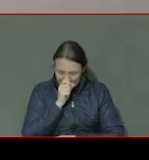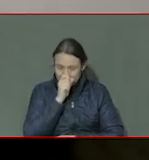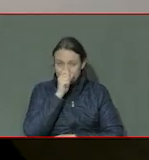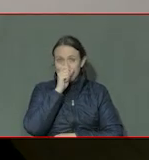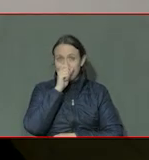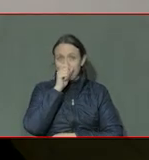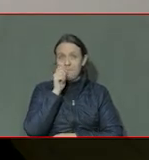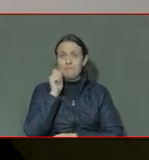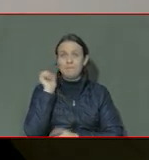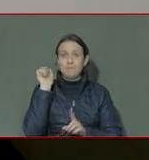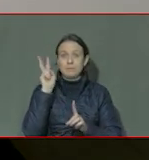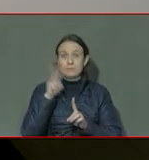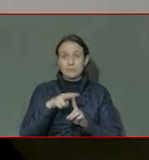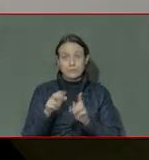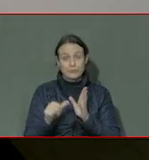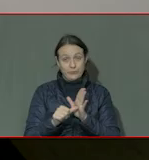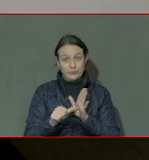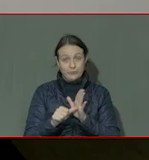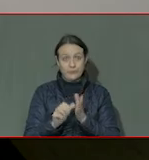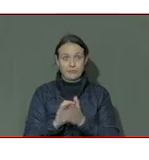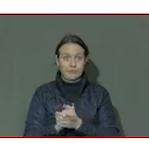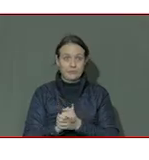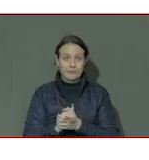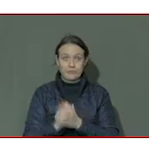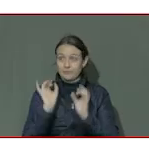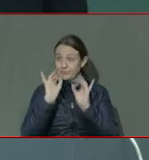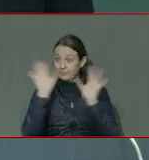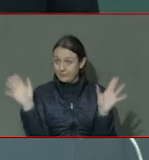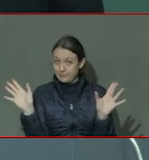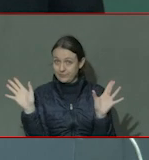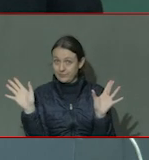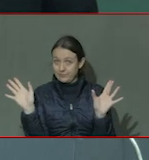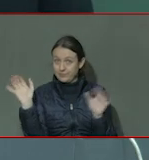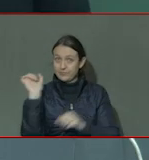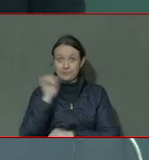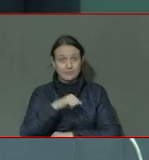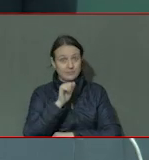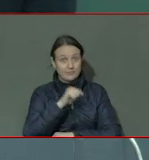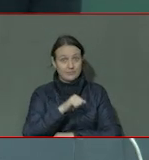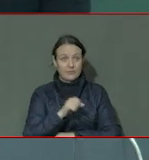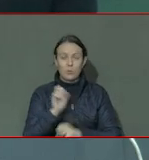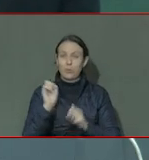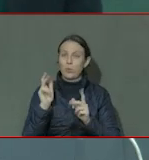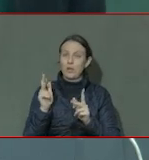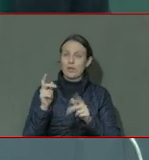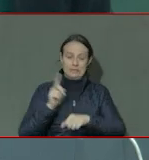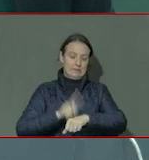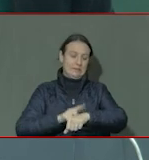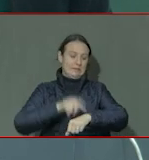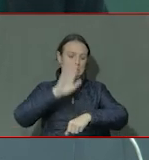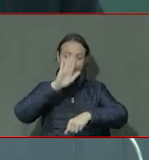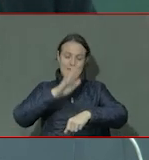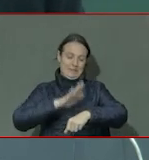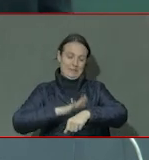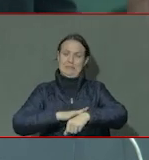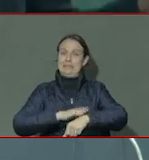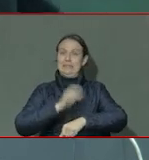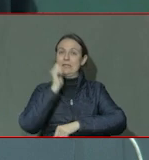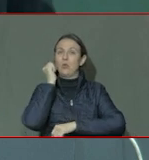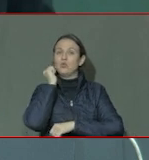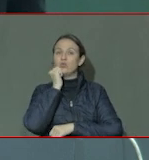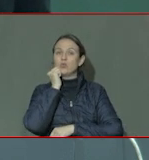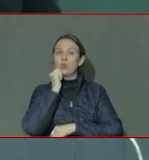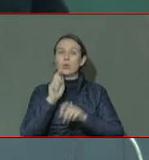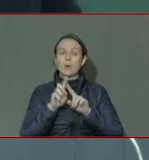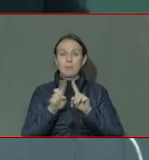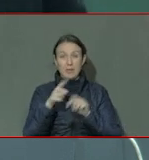Application, very important. Is it clear, ladies and gentlemen? Yeah, unfortunately, our time is about to end, but we have